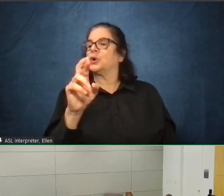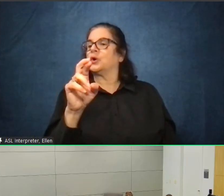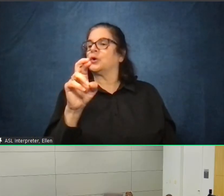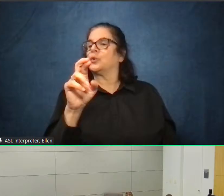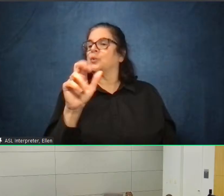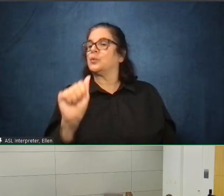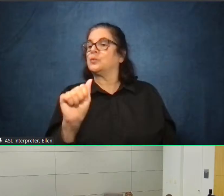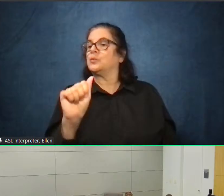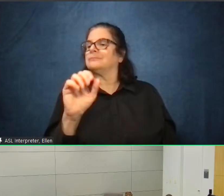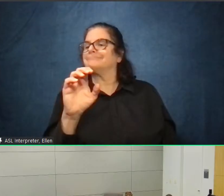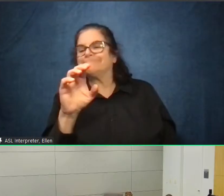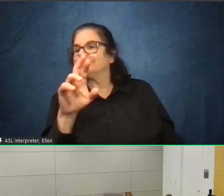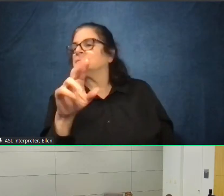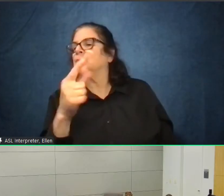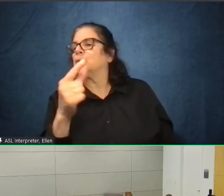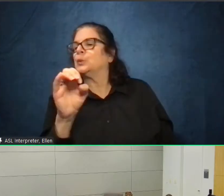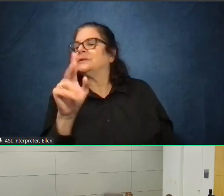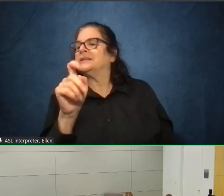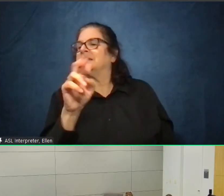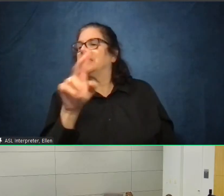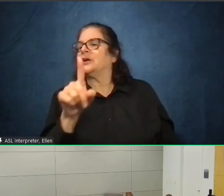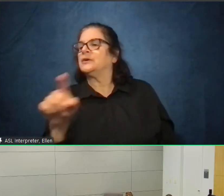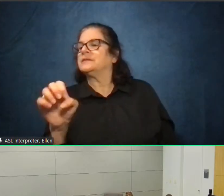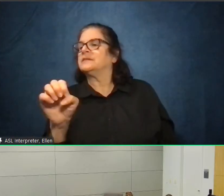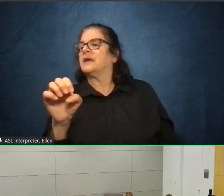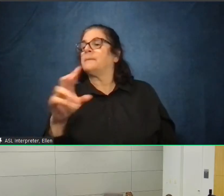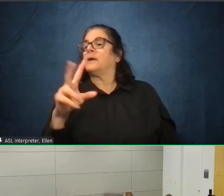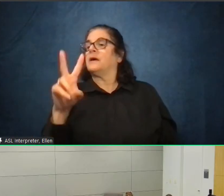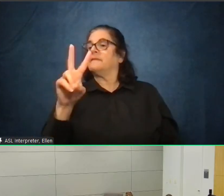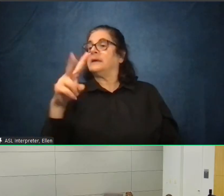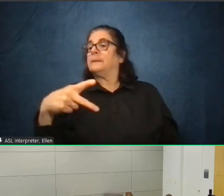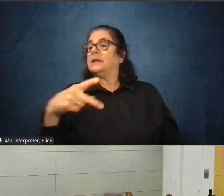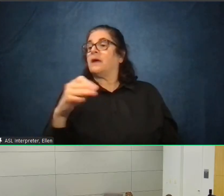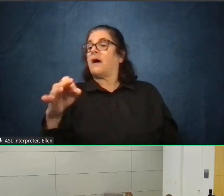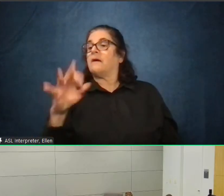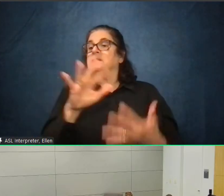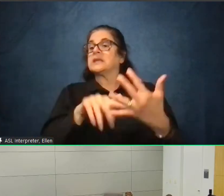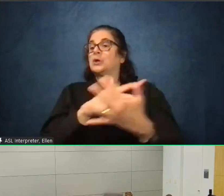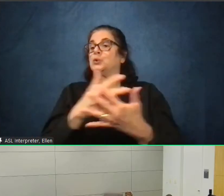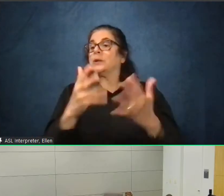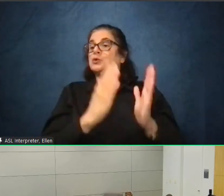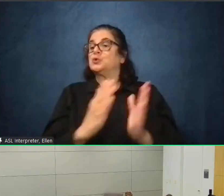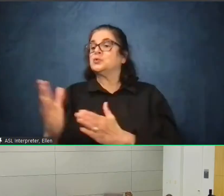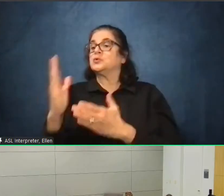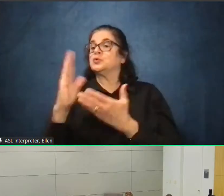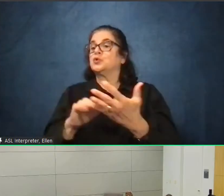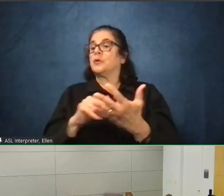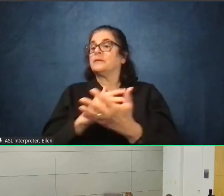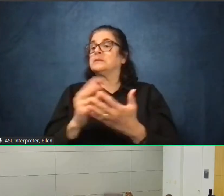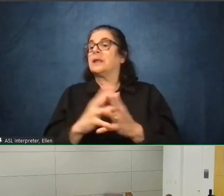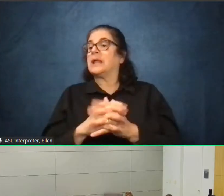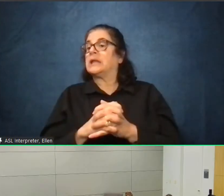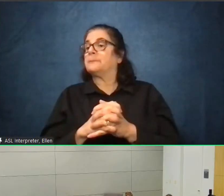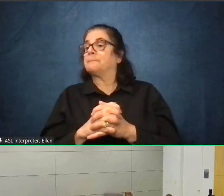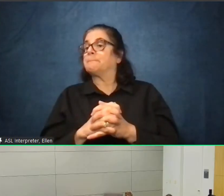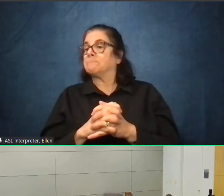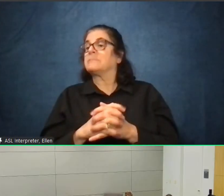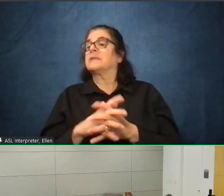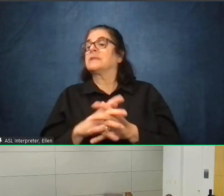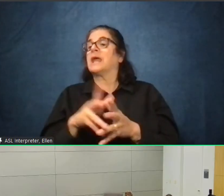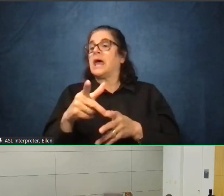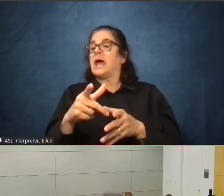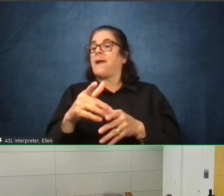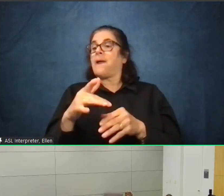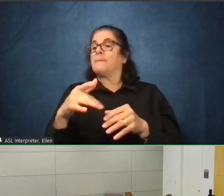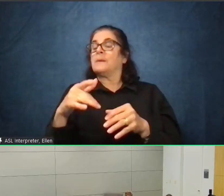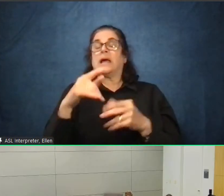a Latina, early 50s with brown hair up to my shoulders, glasses, and a white shirt with